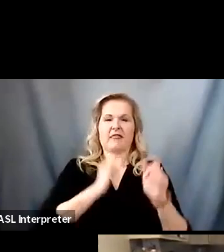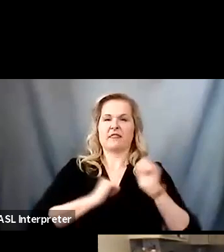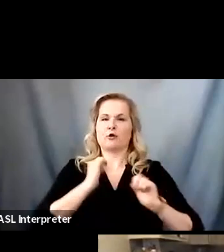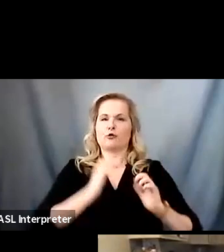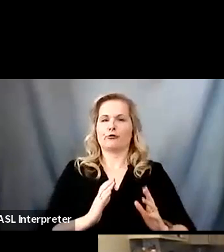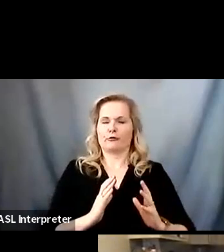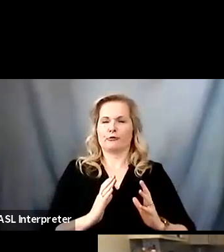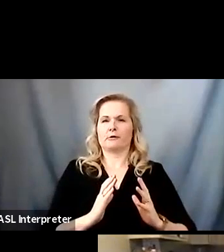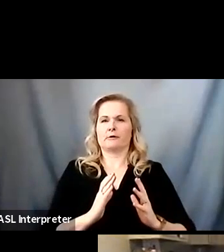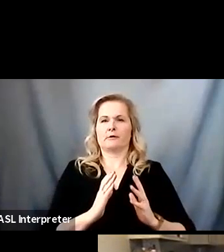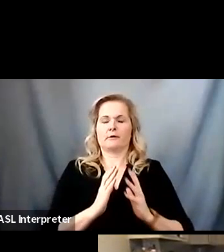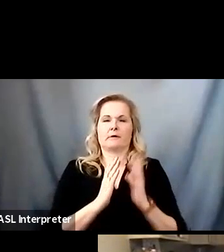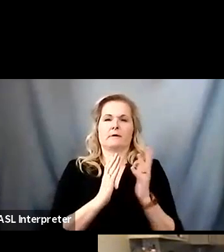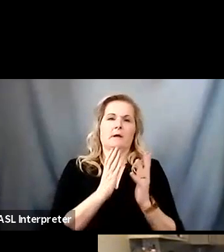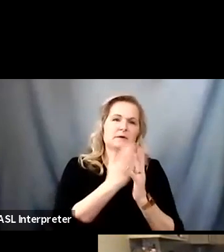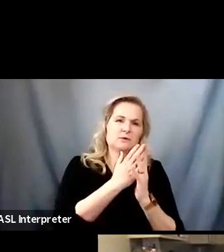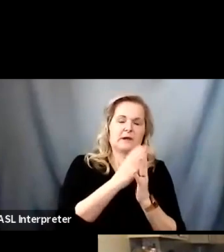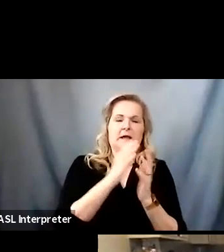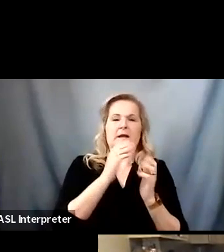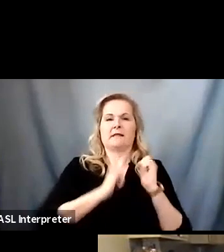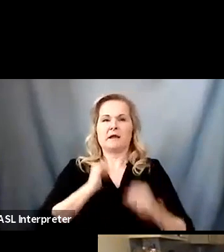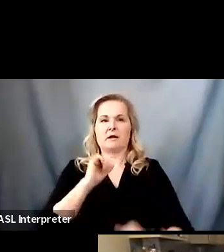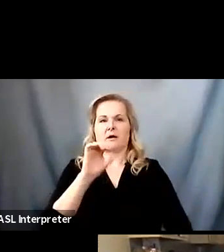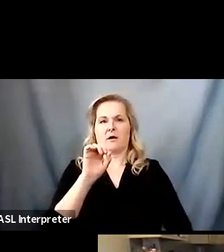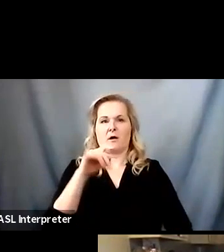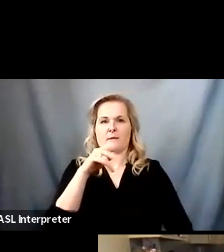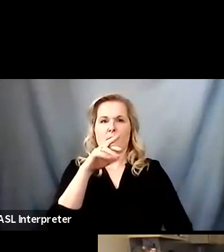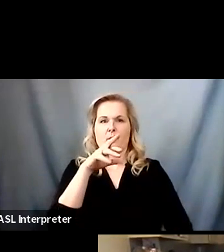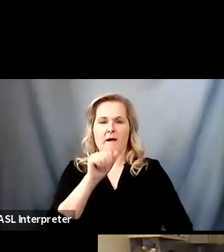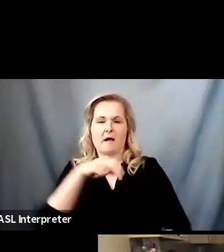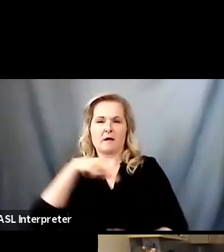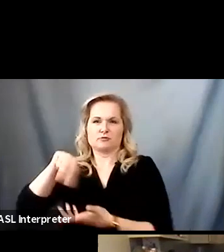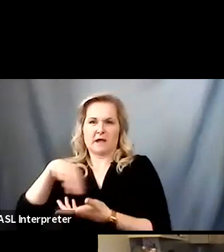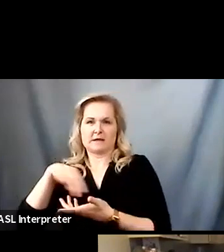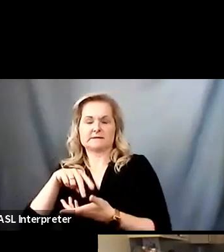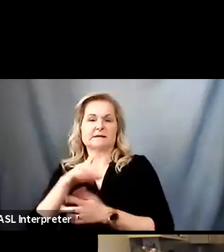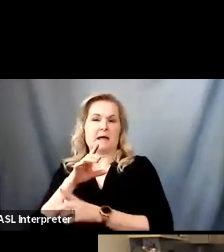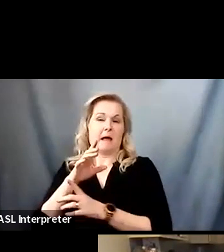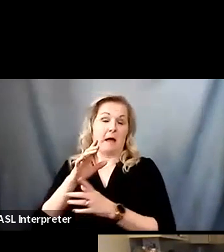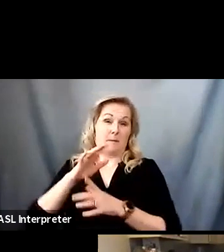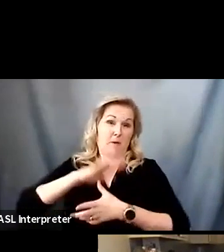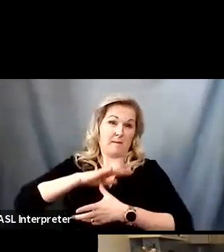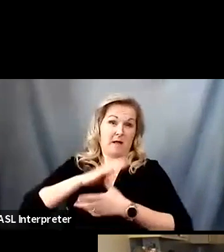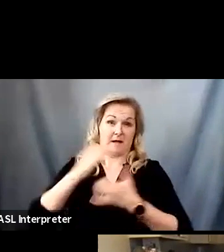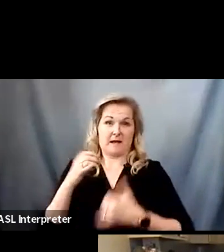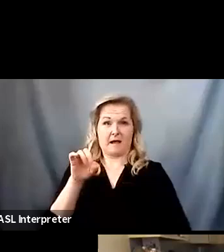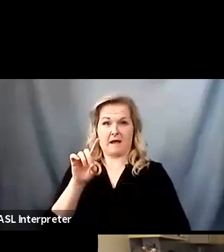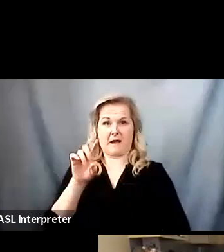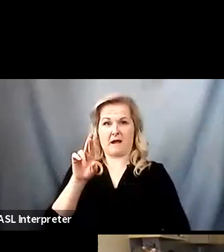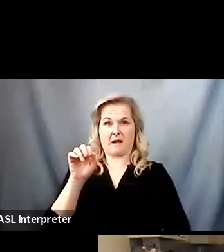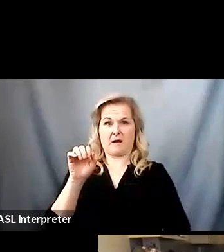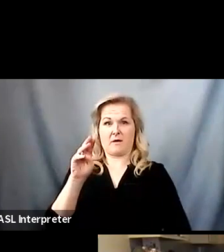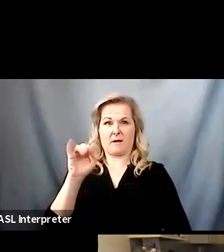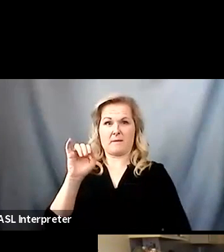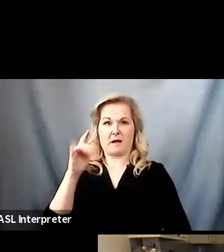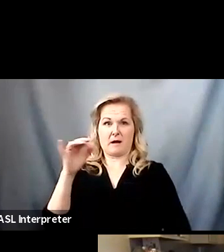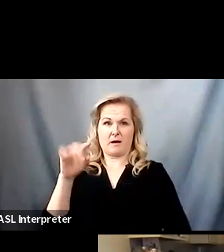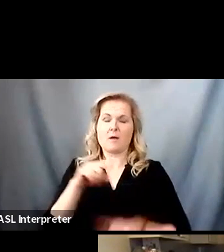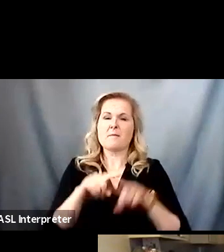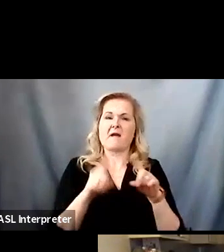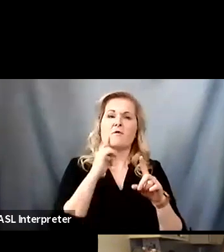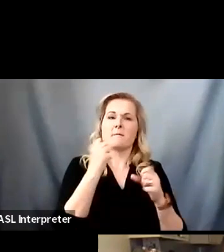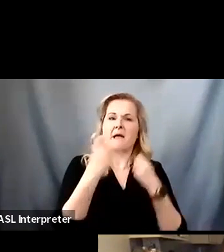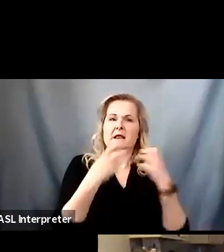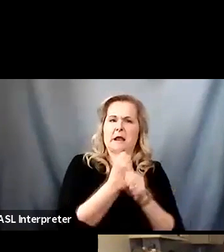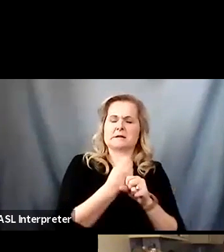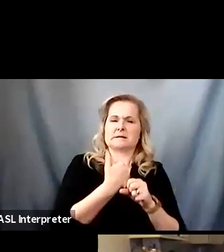between theater, opera, and dance, primarily as a dramaturg now, though I worked as a stage manager for many years. I